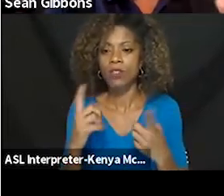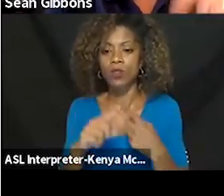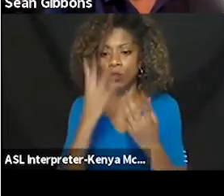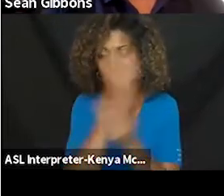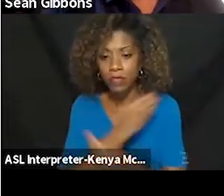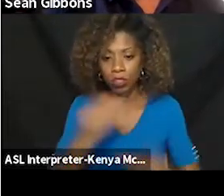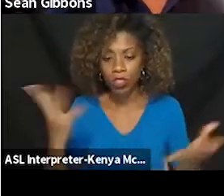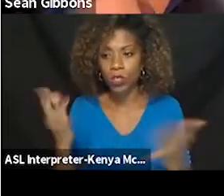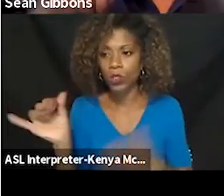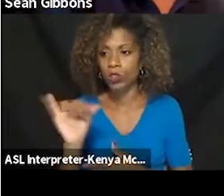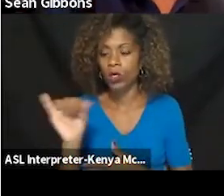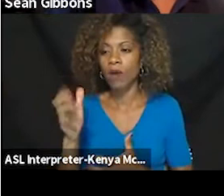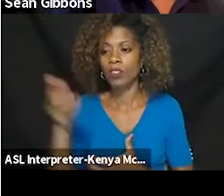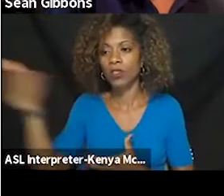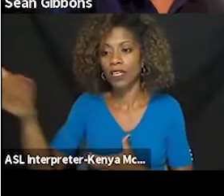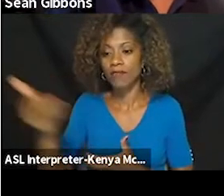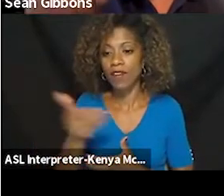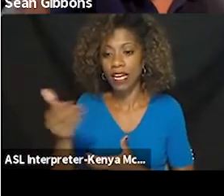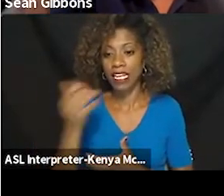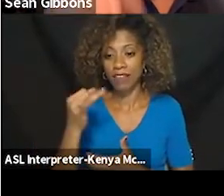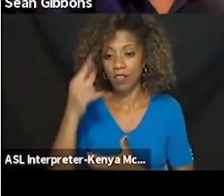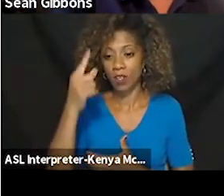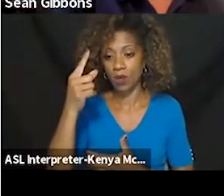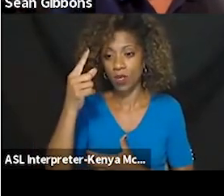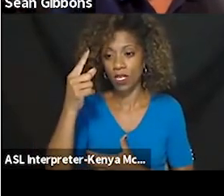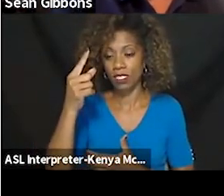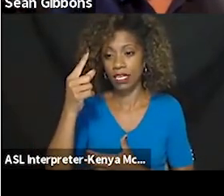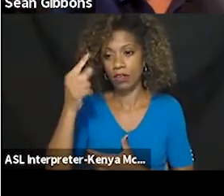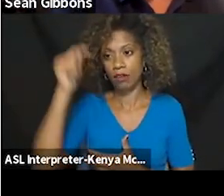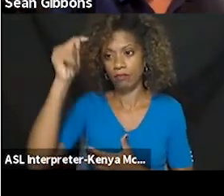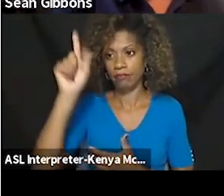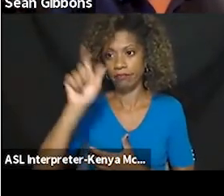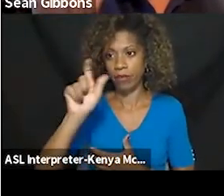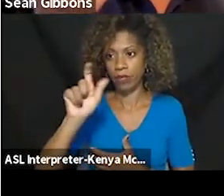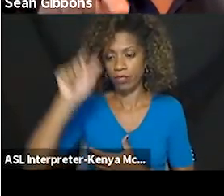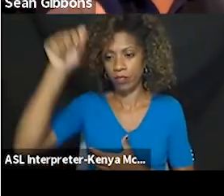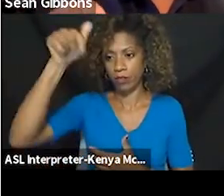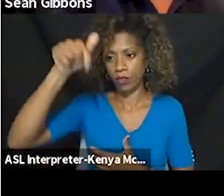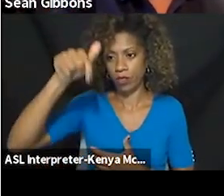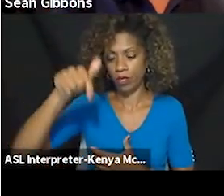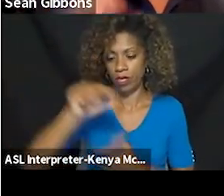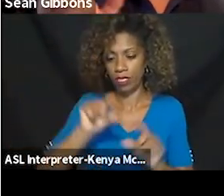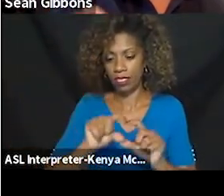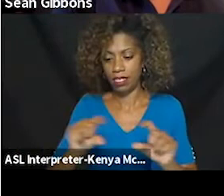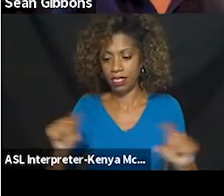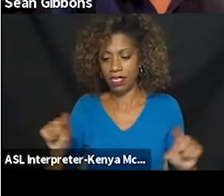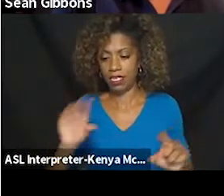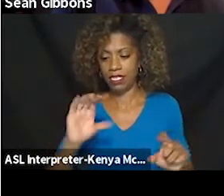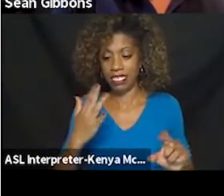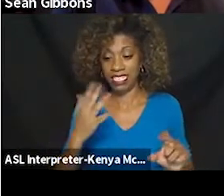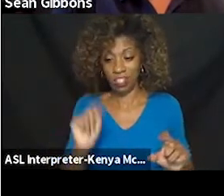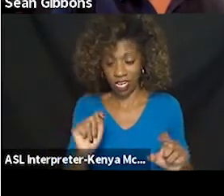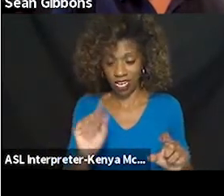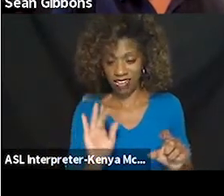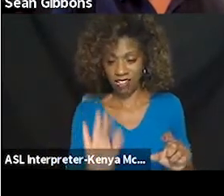I do so, I'd invite you to join me. If you go down and take your cursor, go down into the chat. That's that little word bubble. Click that open if you would.